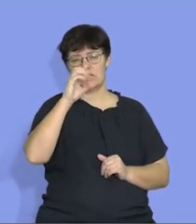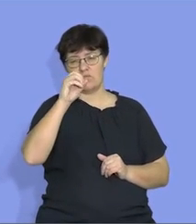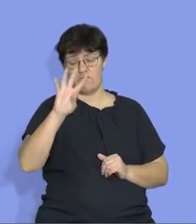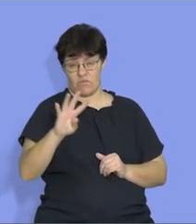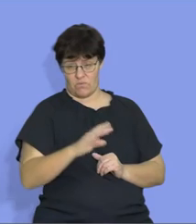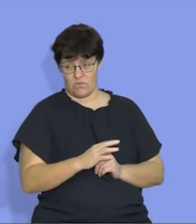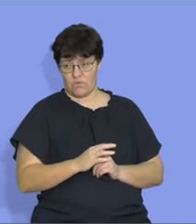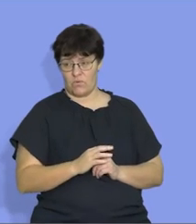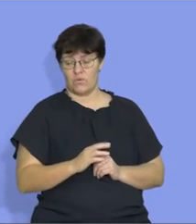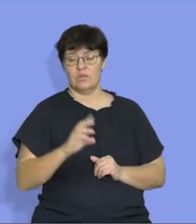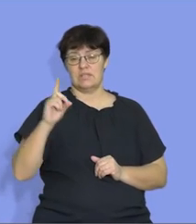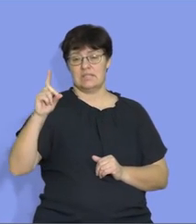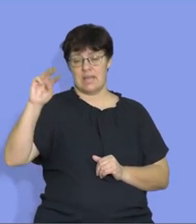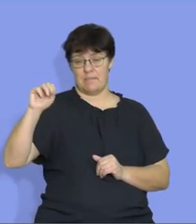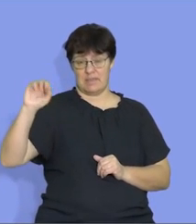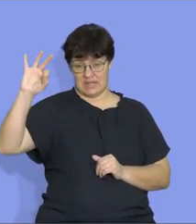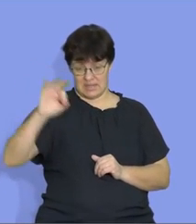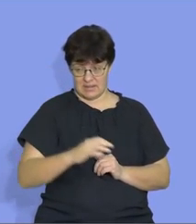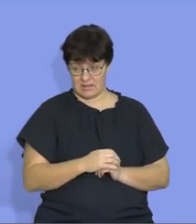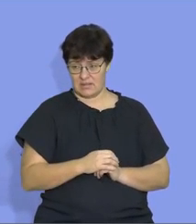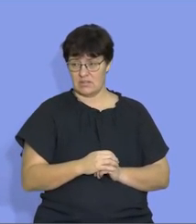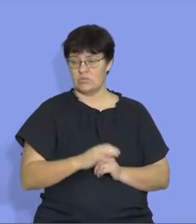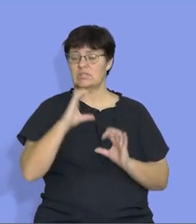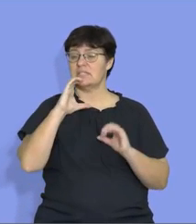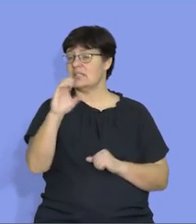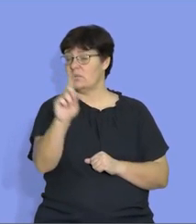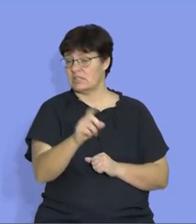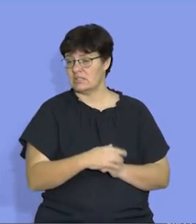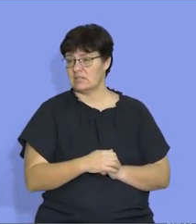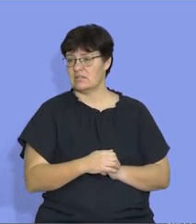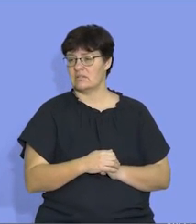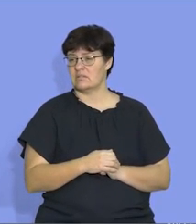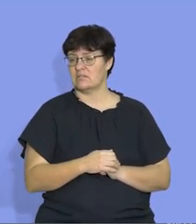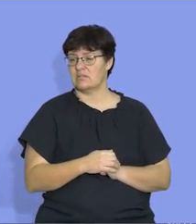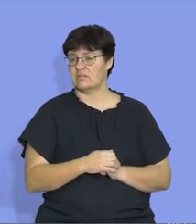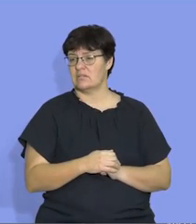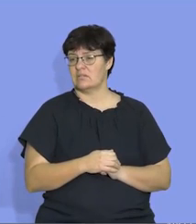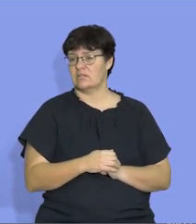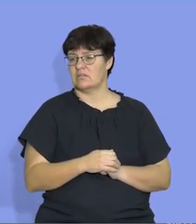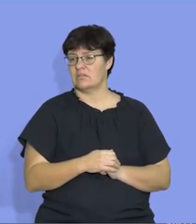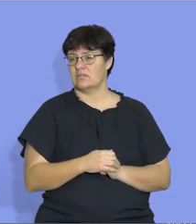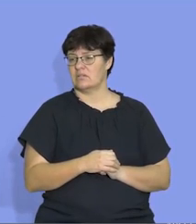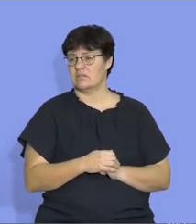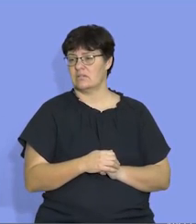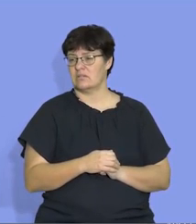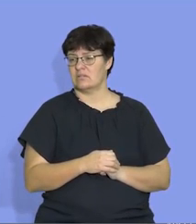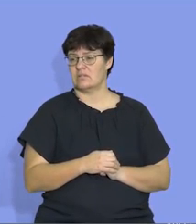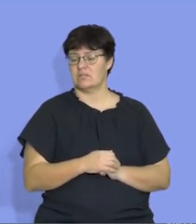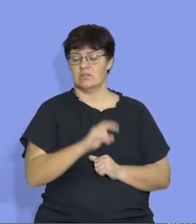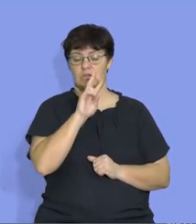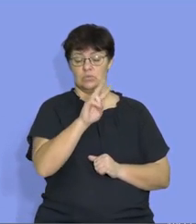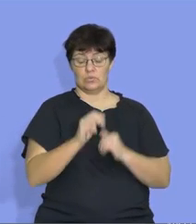cubic decimeters. So C becomes, right? So what do we have here? We have got